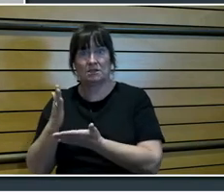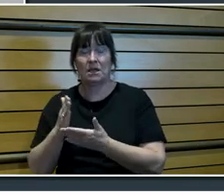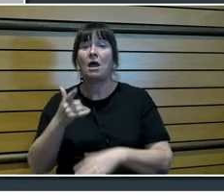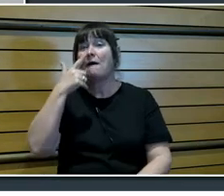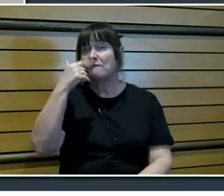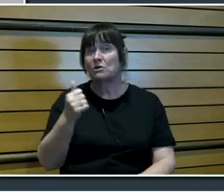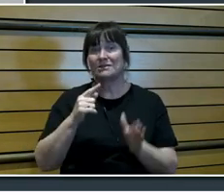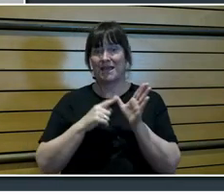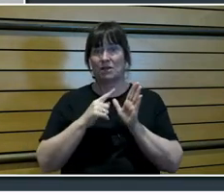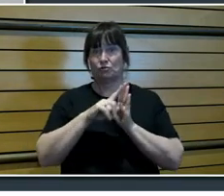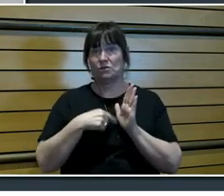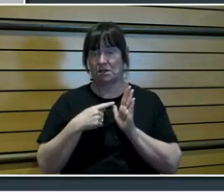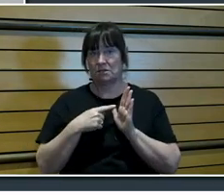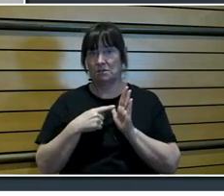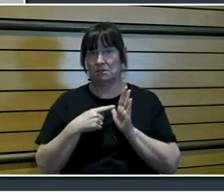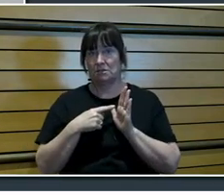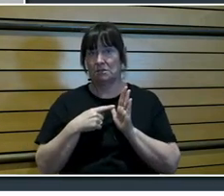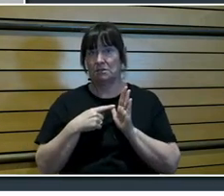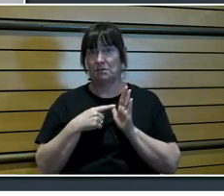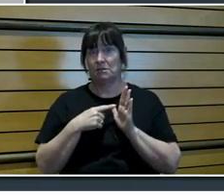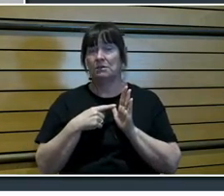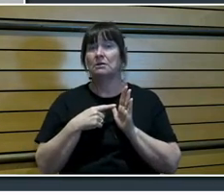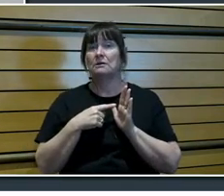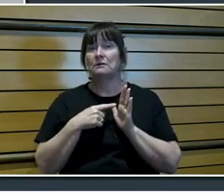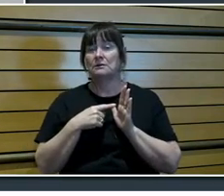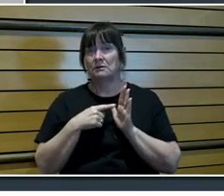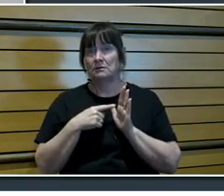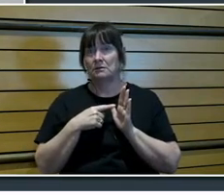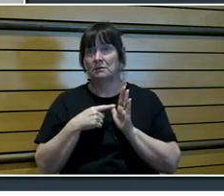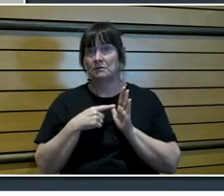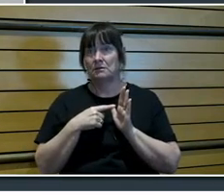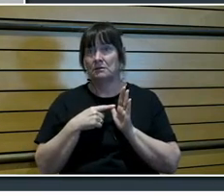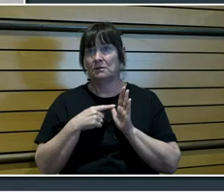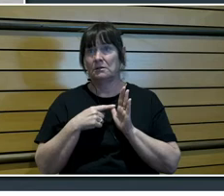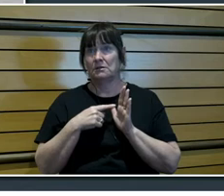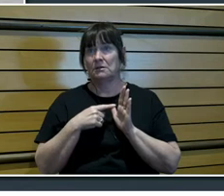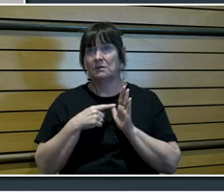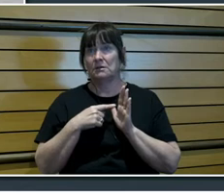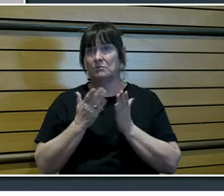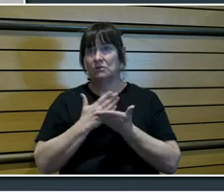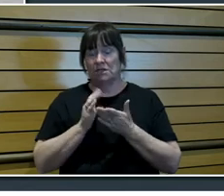Fortunately, Andrew Judd will share progress as a speaker at this conference.